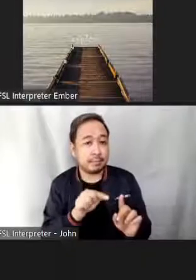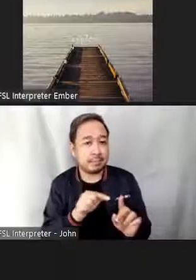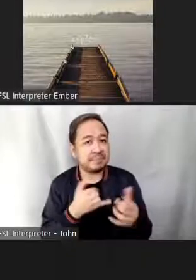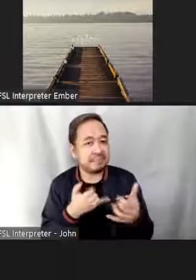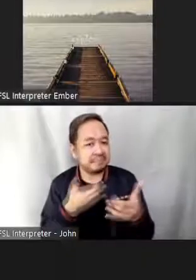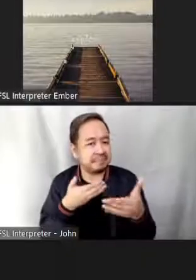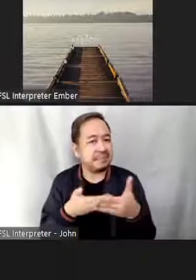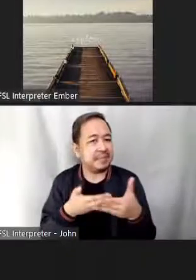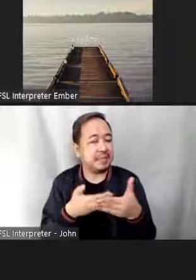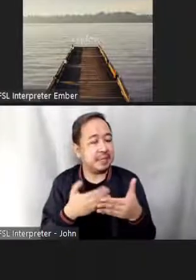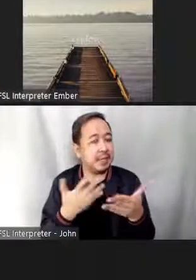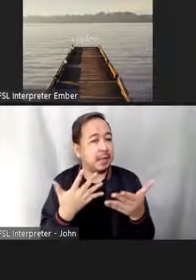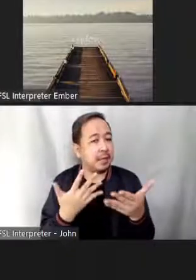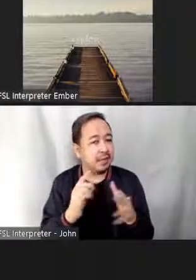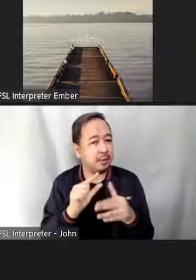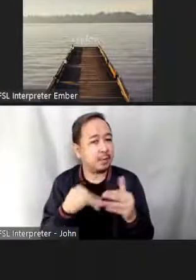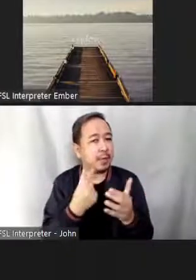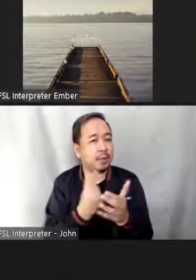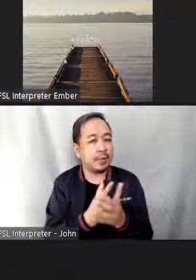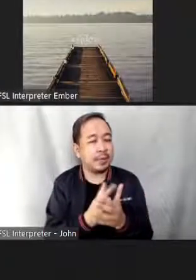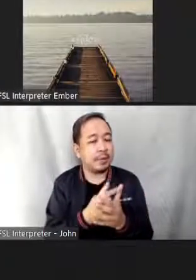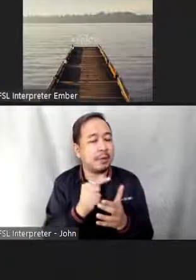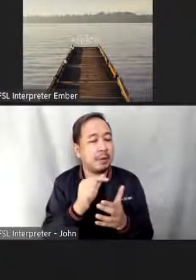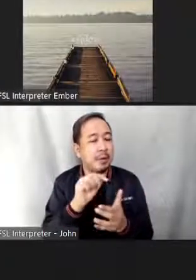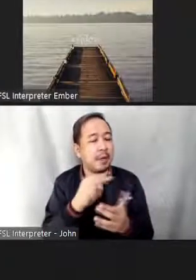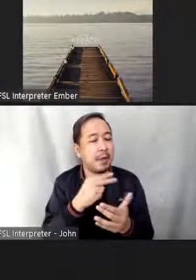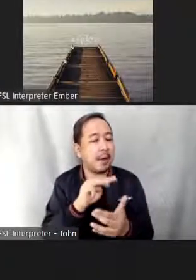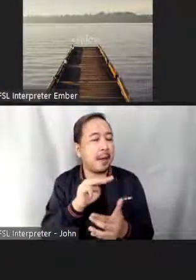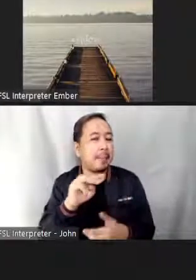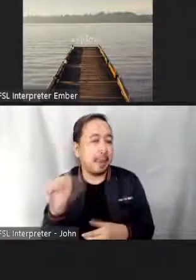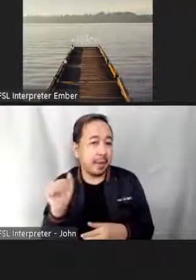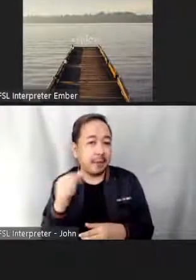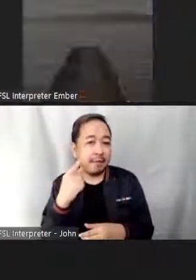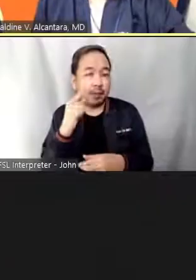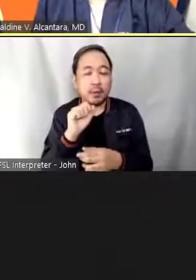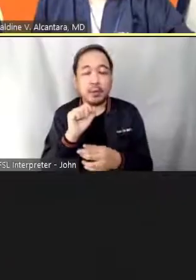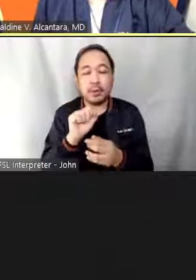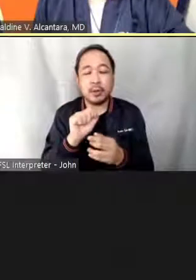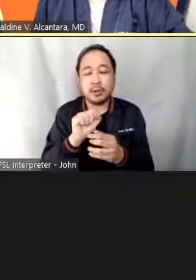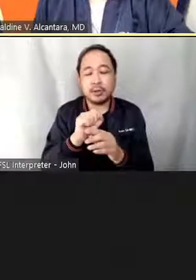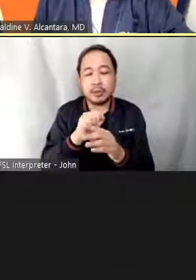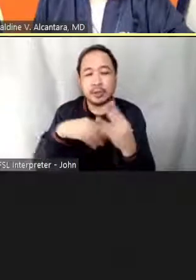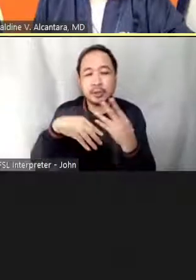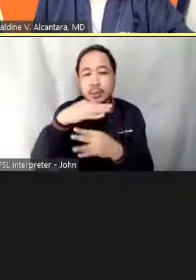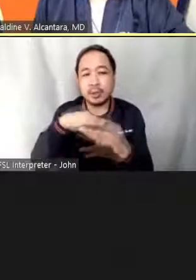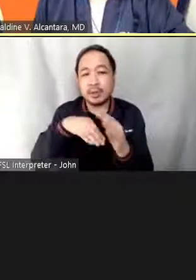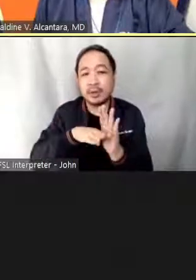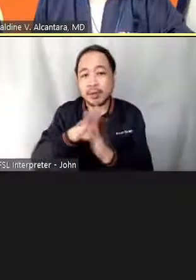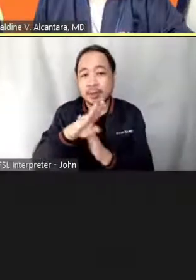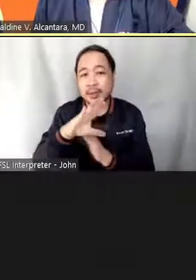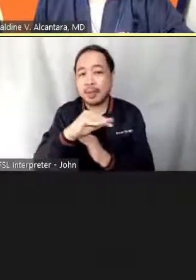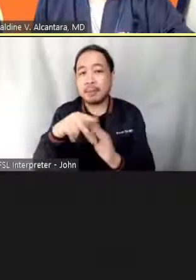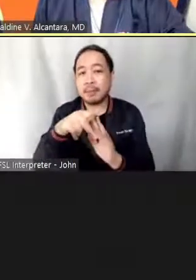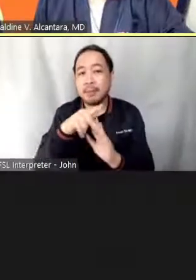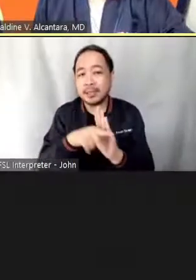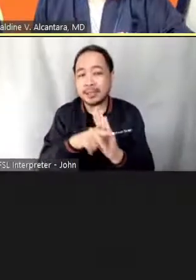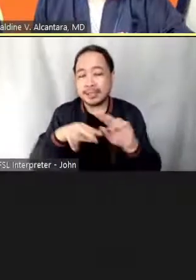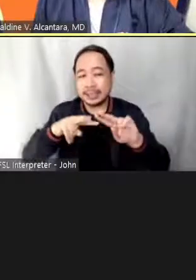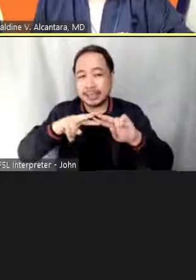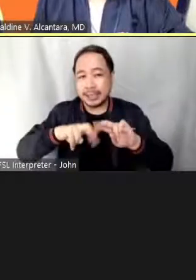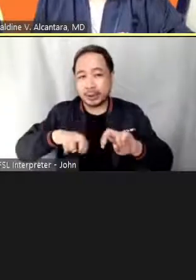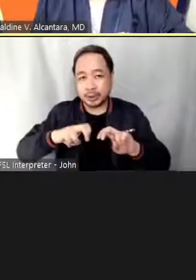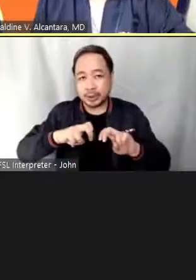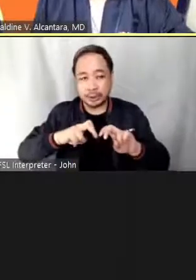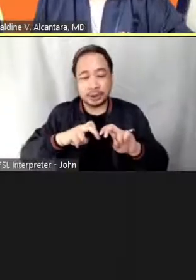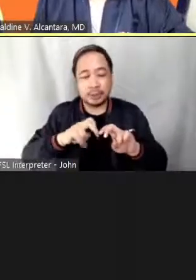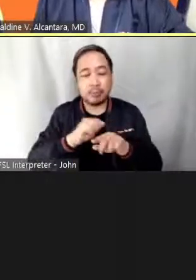social development and specialization in policy and research practice at the Philippine Women's